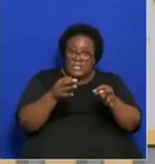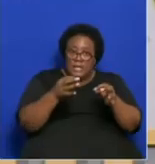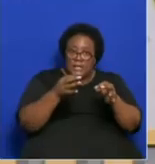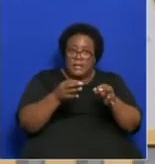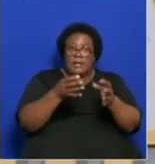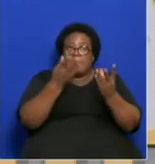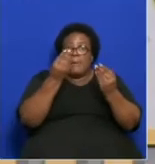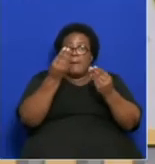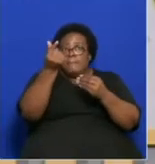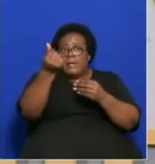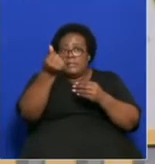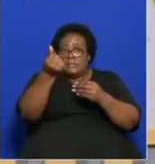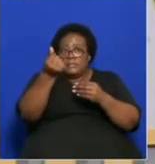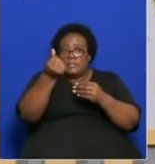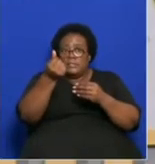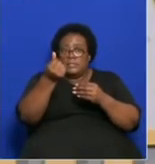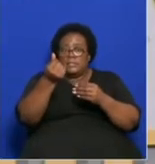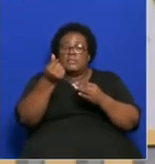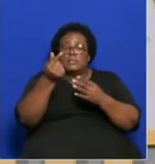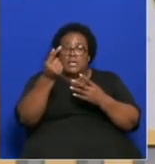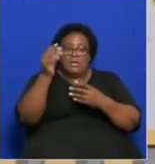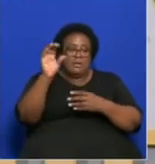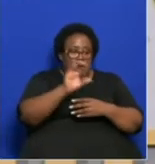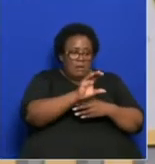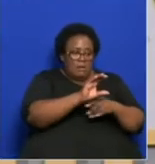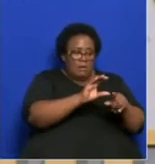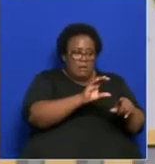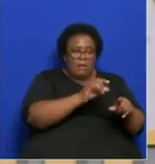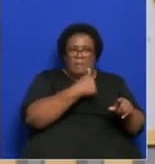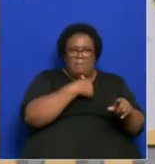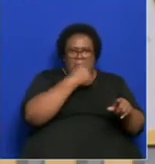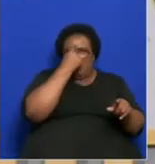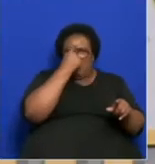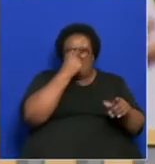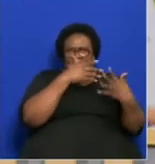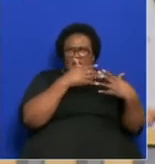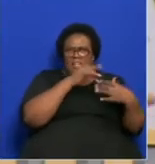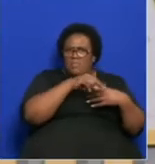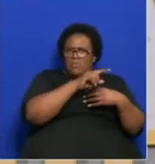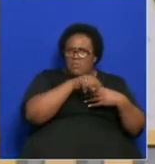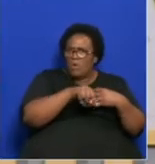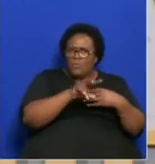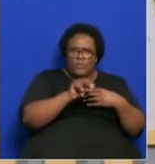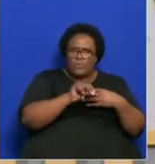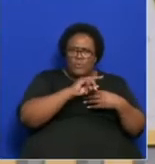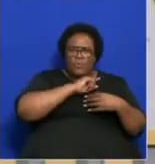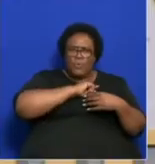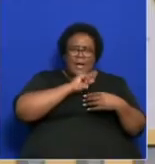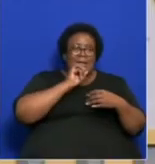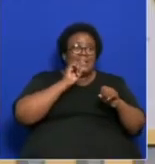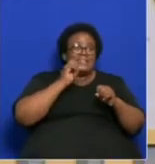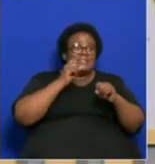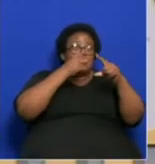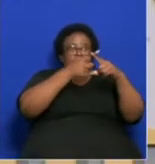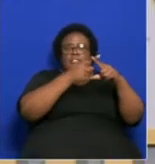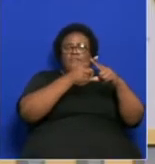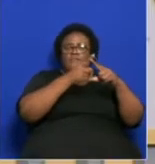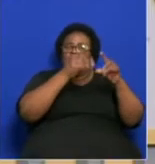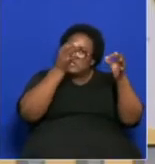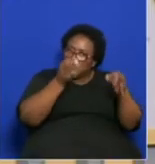I don't think there was anything wrong with that. Because already the executive has taken a